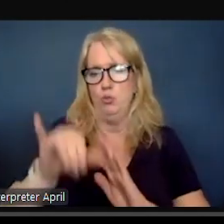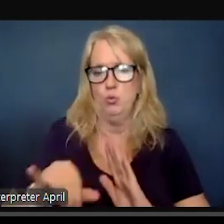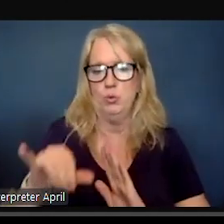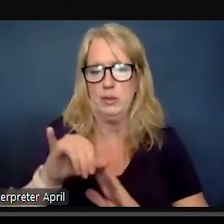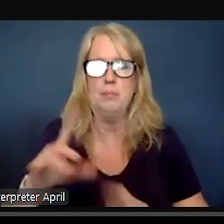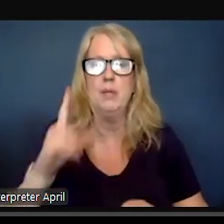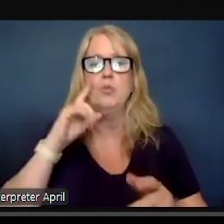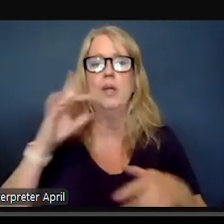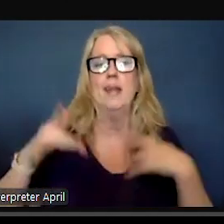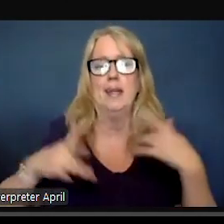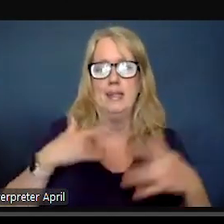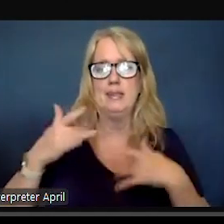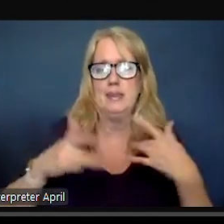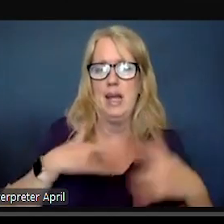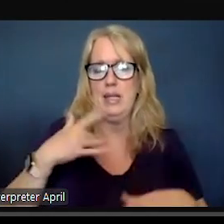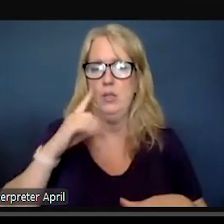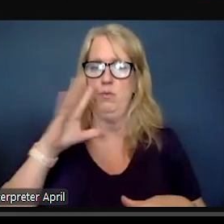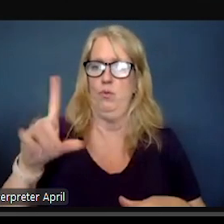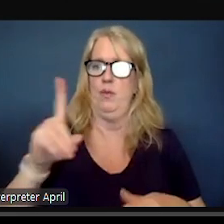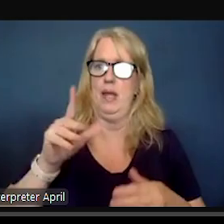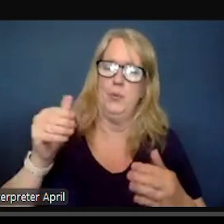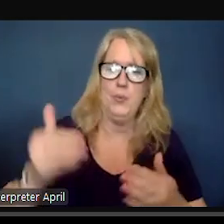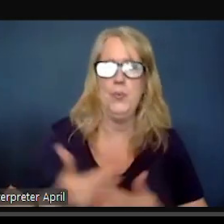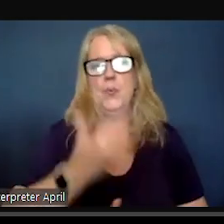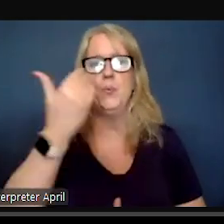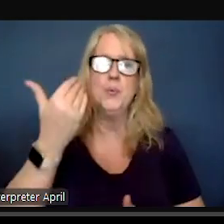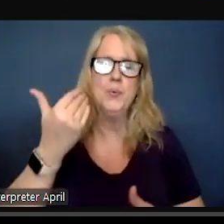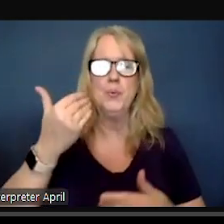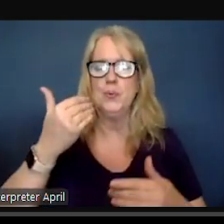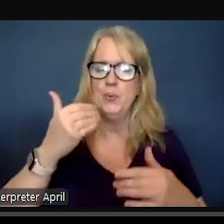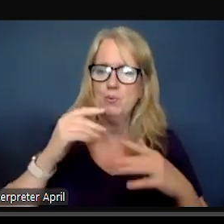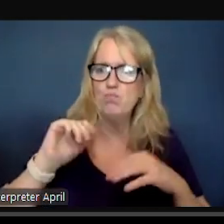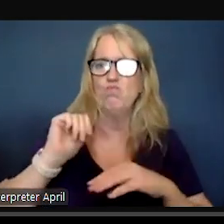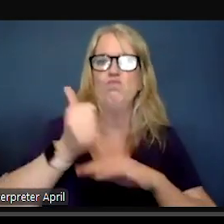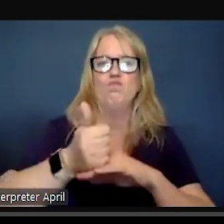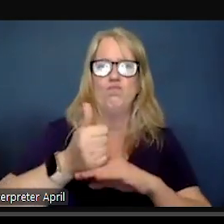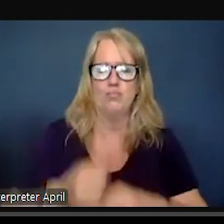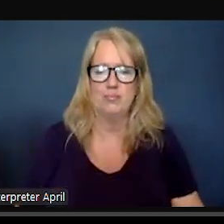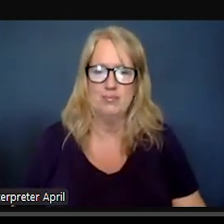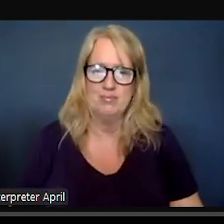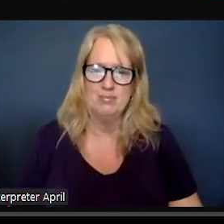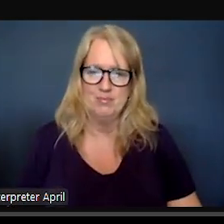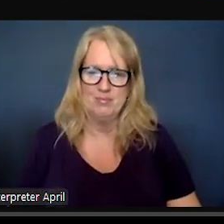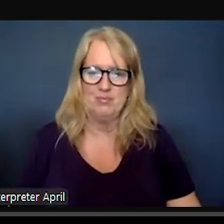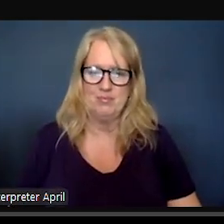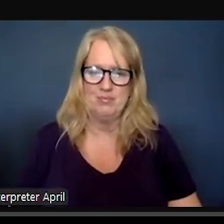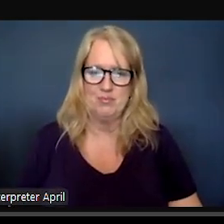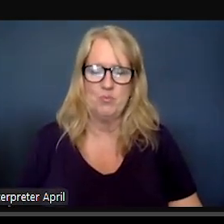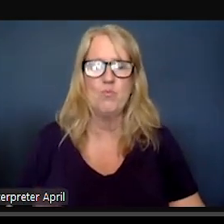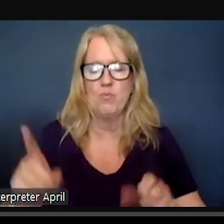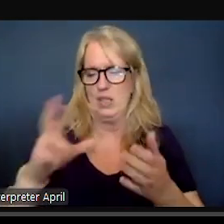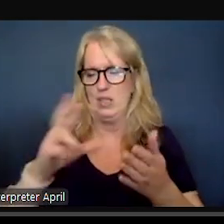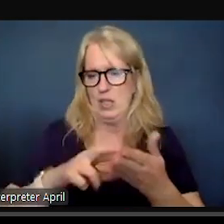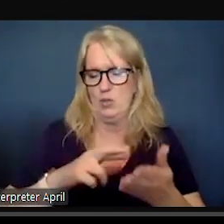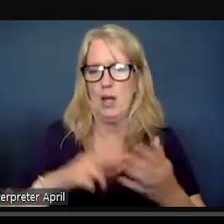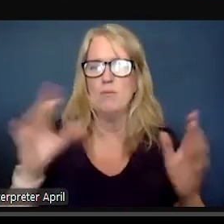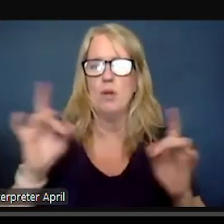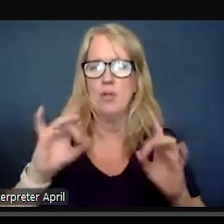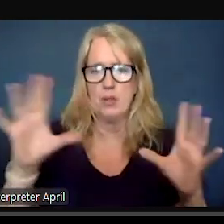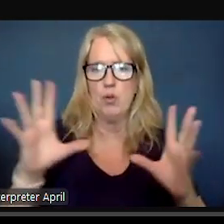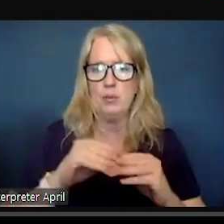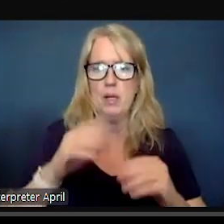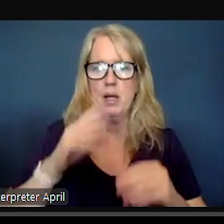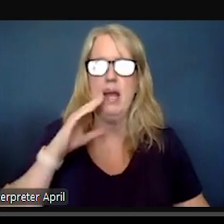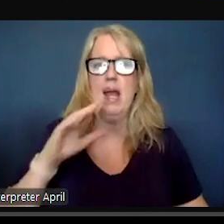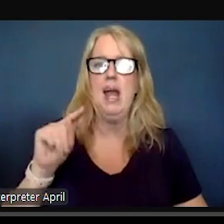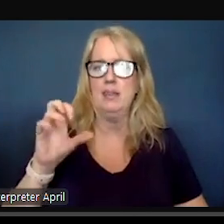So excited for that kind of new frontier that we're doing. And you can register for the Crisis Jam